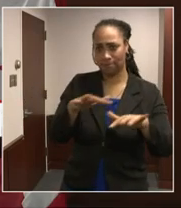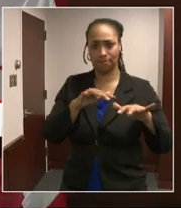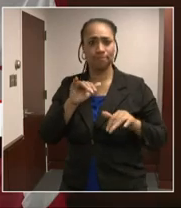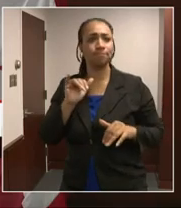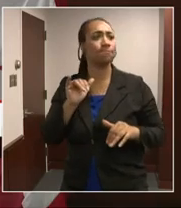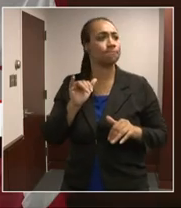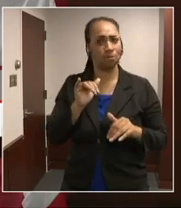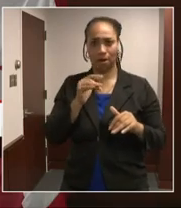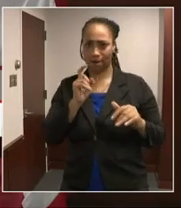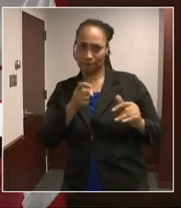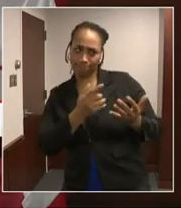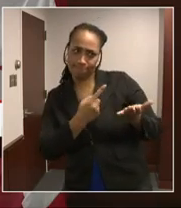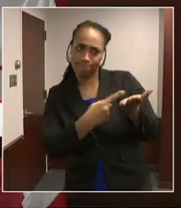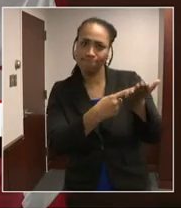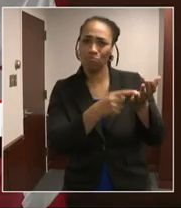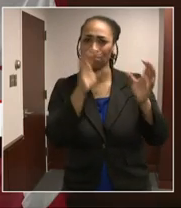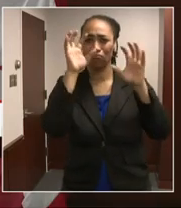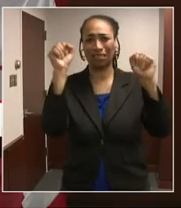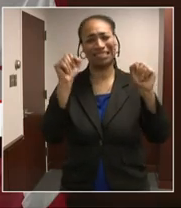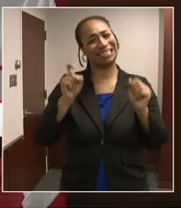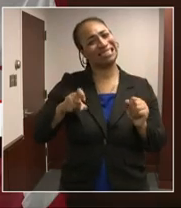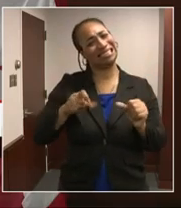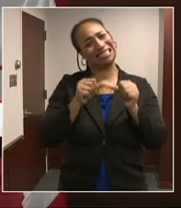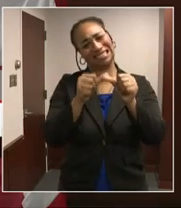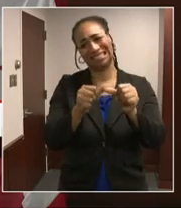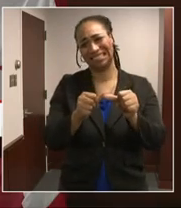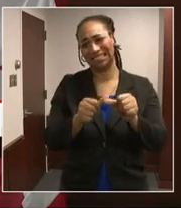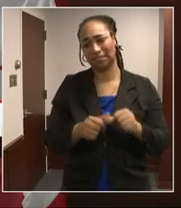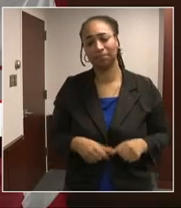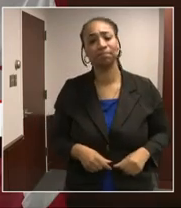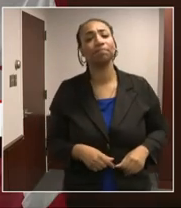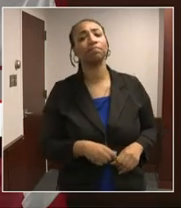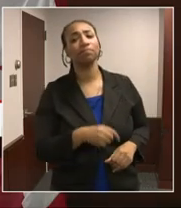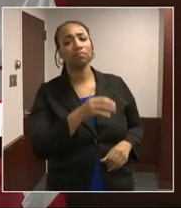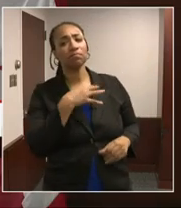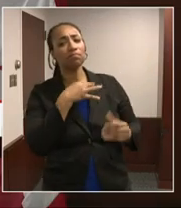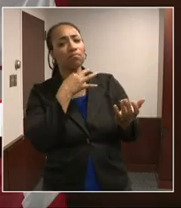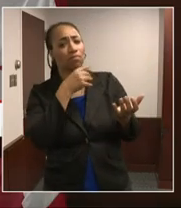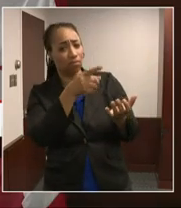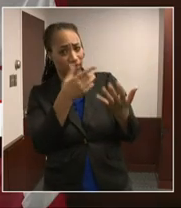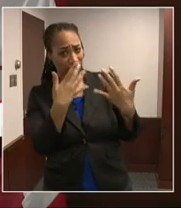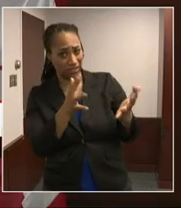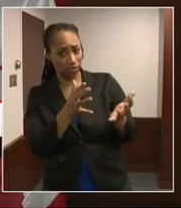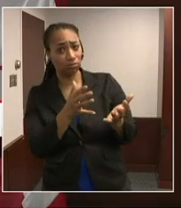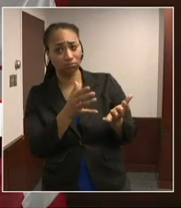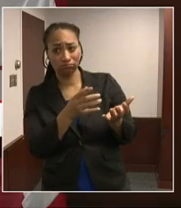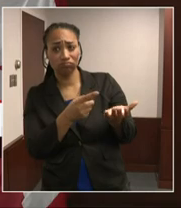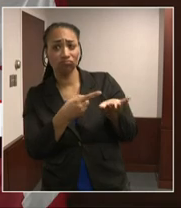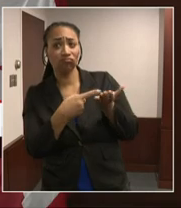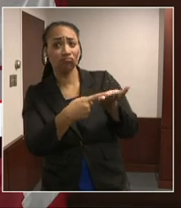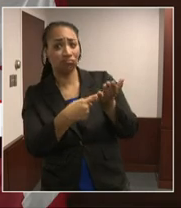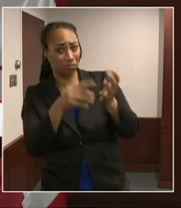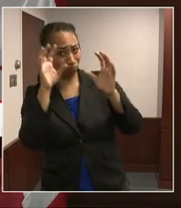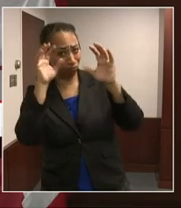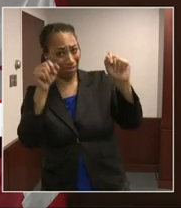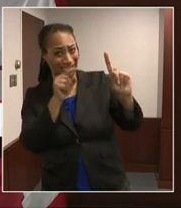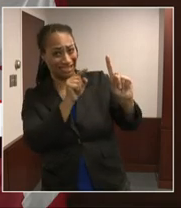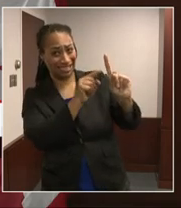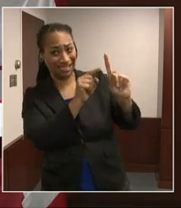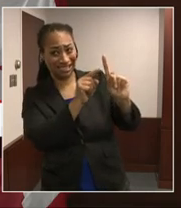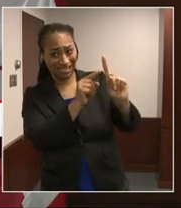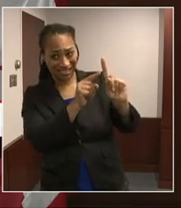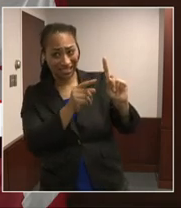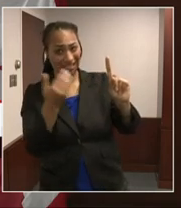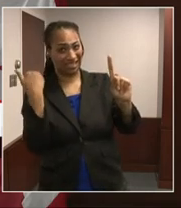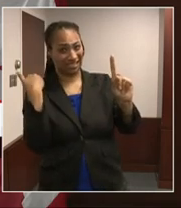Yeah. Thank you. Have you spoken to the president since your December meeting at Mar-a-Lago? No. What about people on his